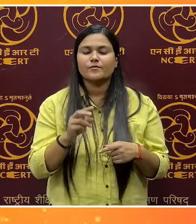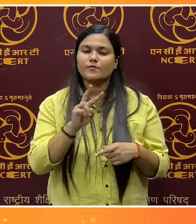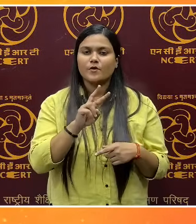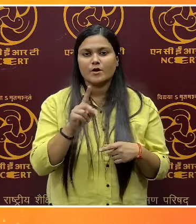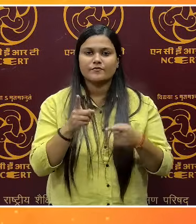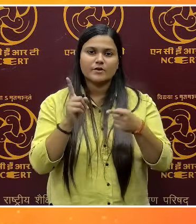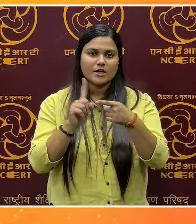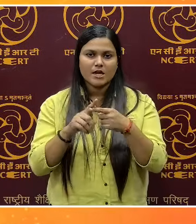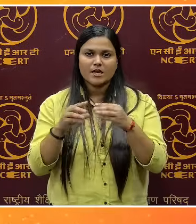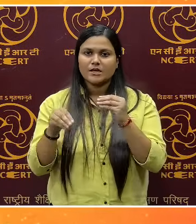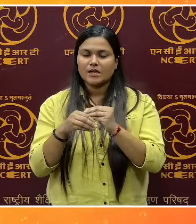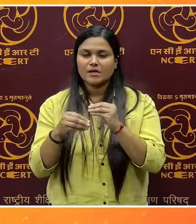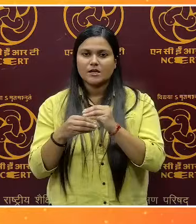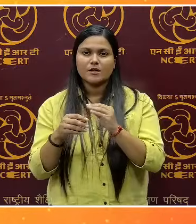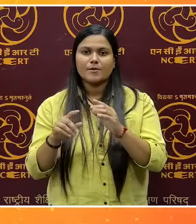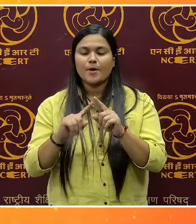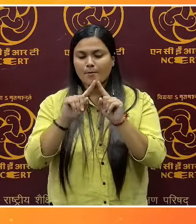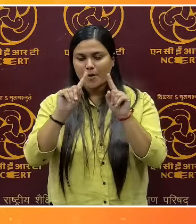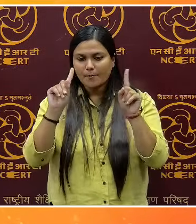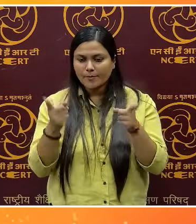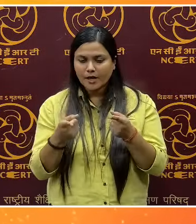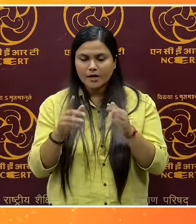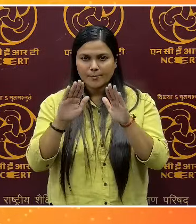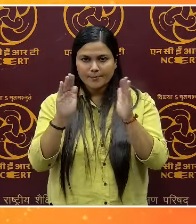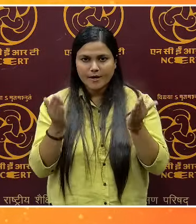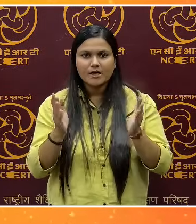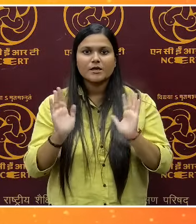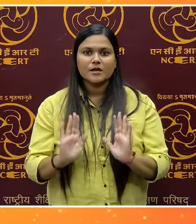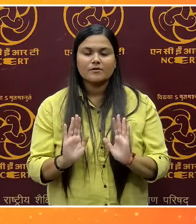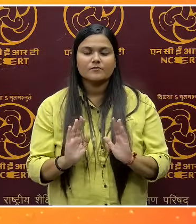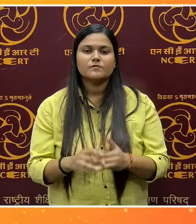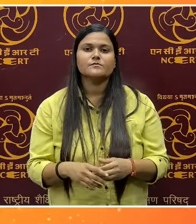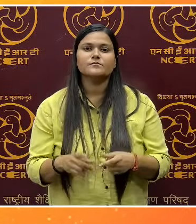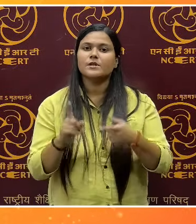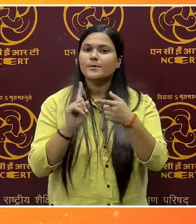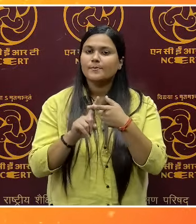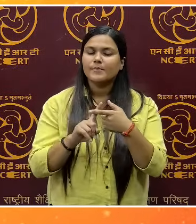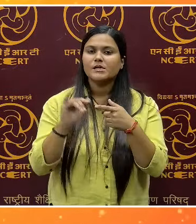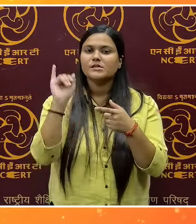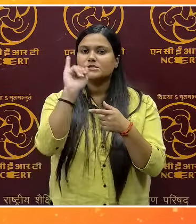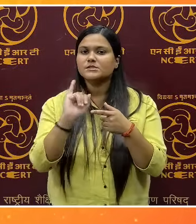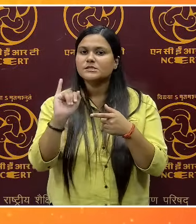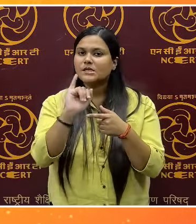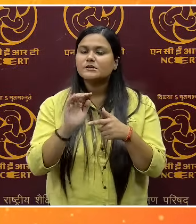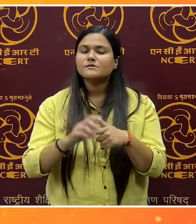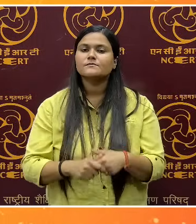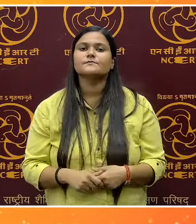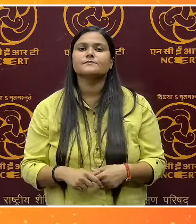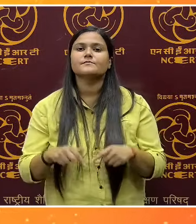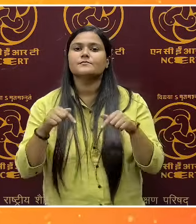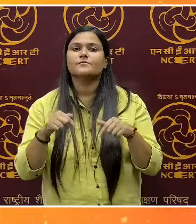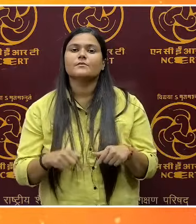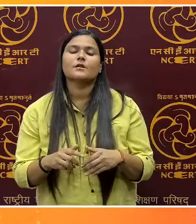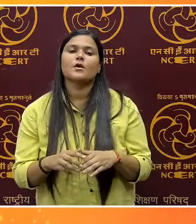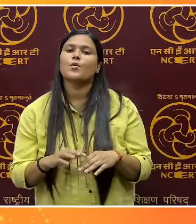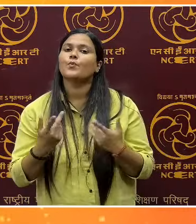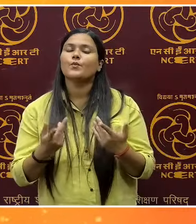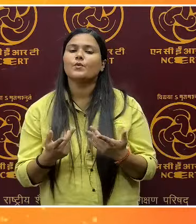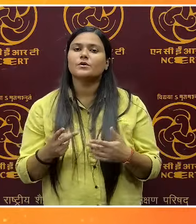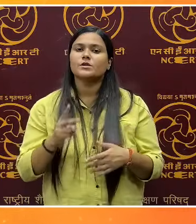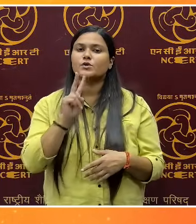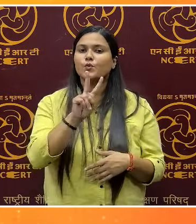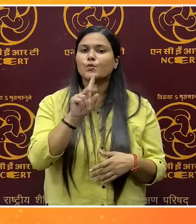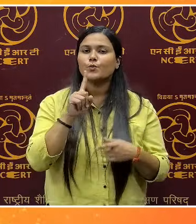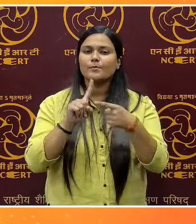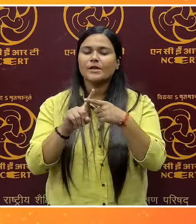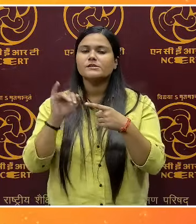powers. We should write down in brackets. Plus, I should write 6. 6. Yes. Okay. Now we have, what is 2 plus